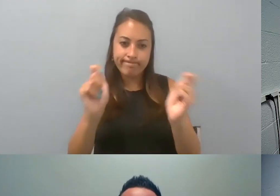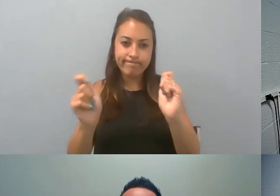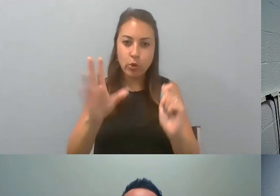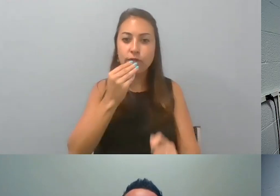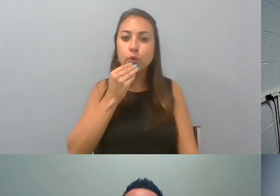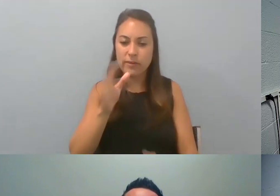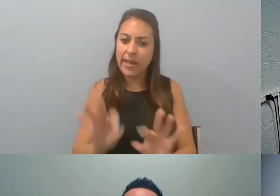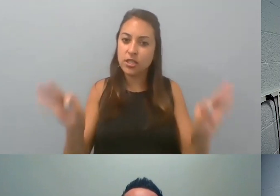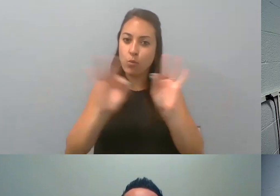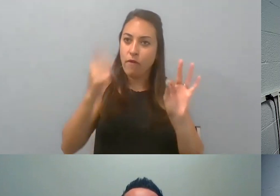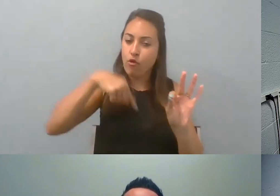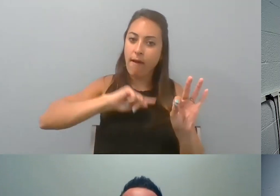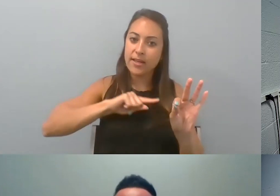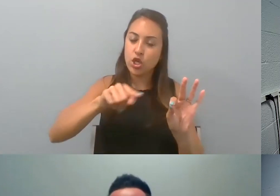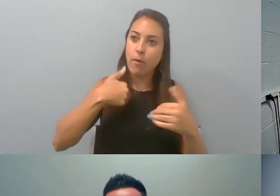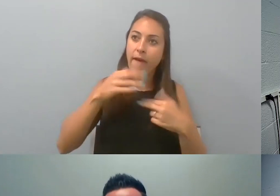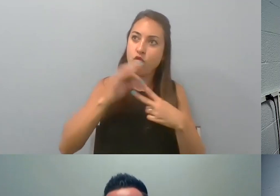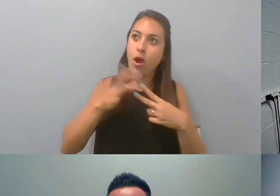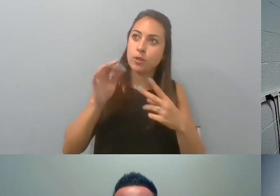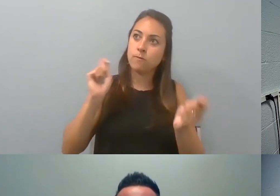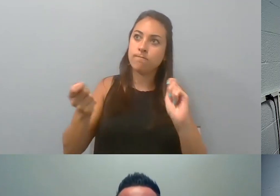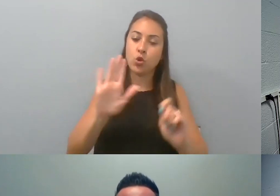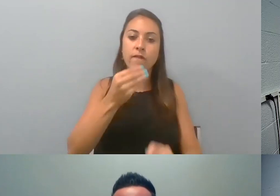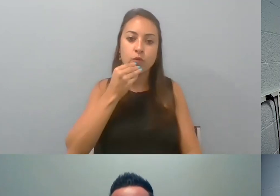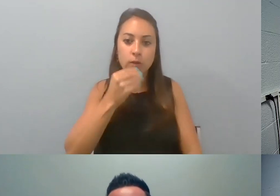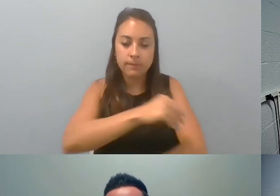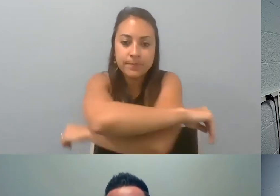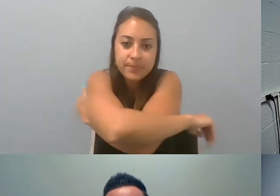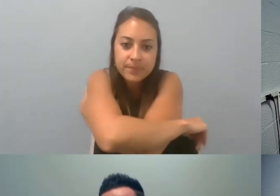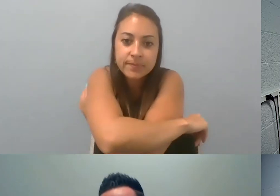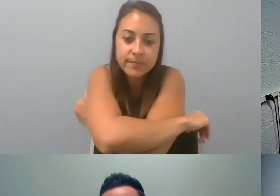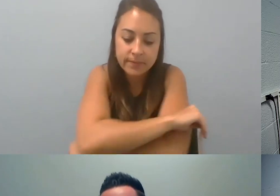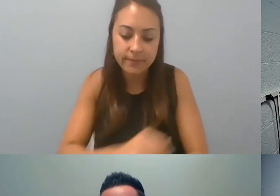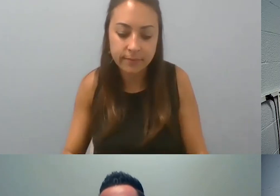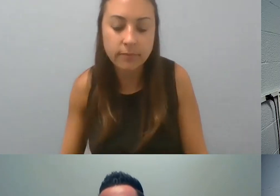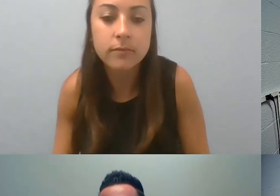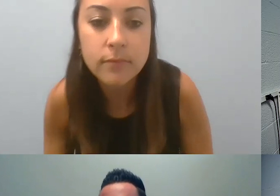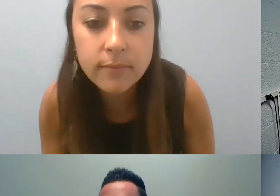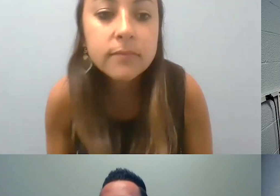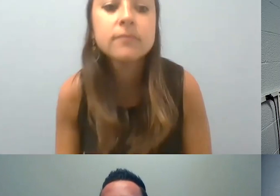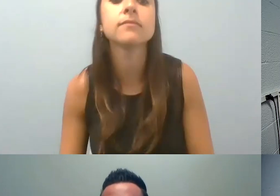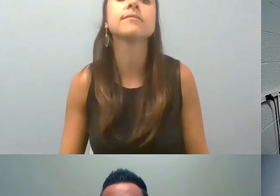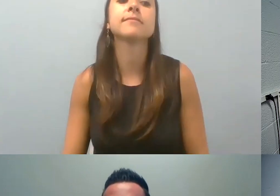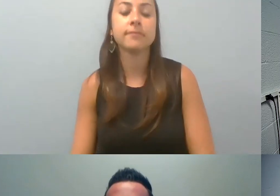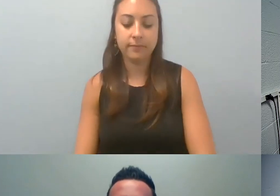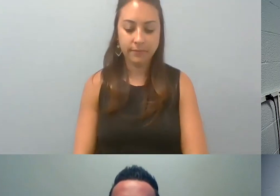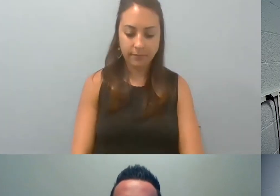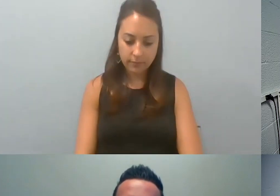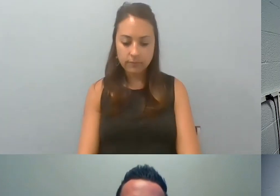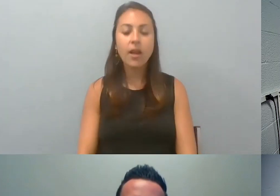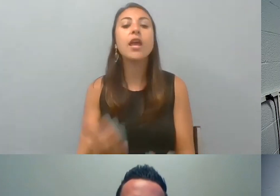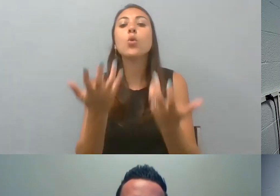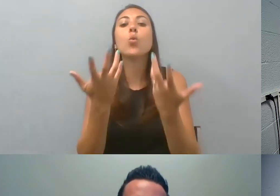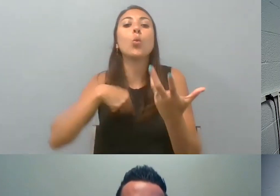It keeps our customers from being tired of, even though if it's something that we make great, eating the same thing and kind of getting